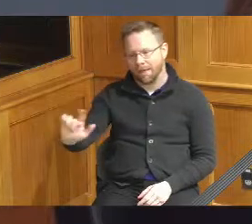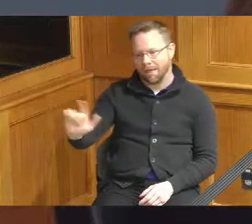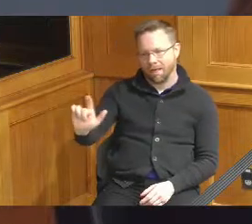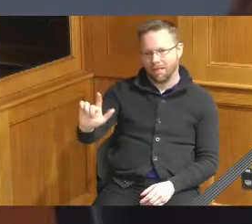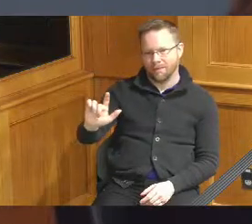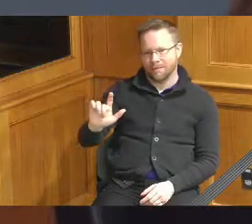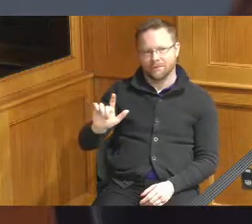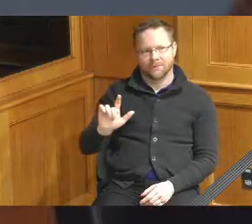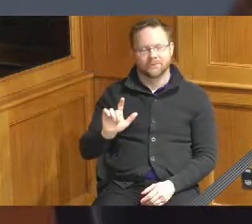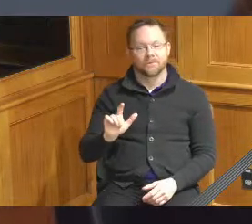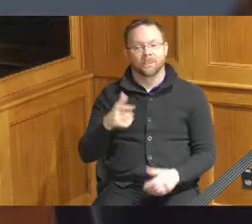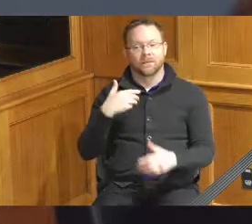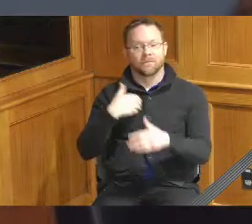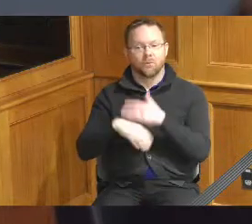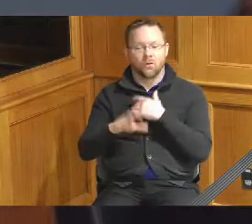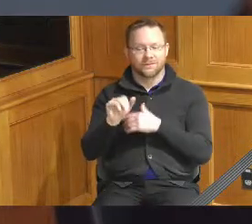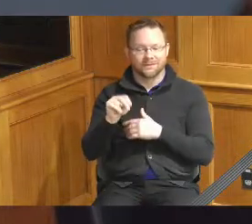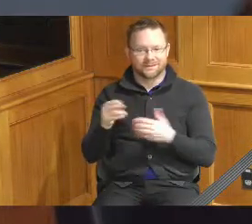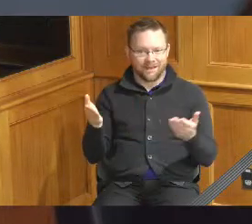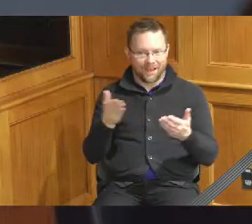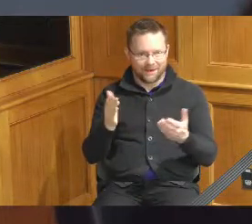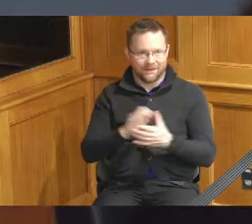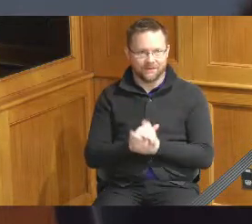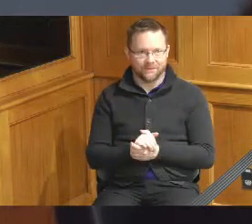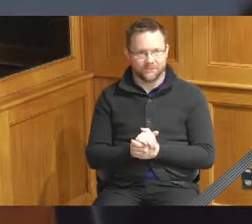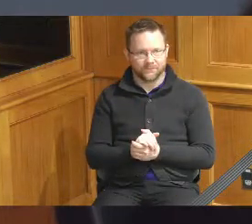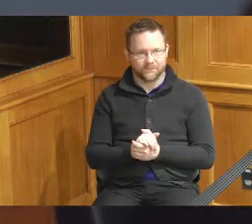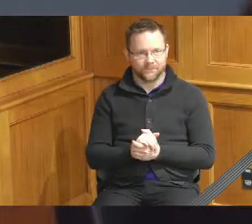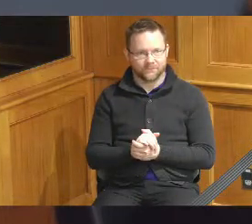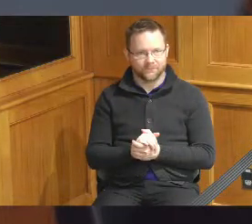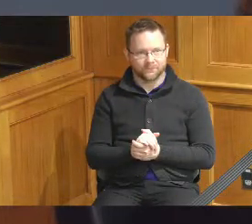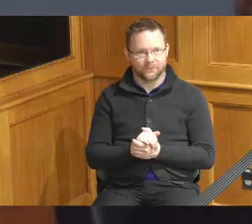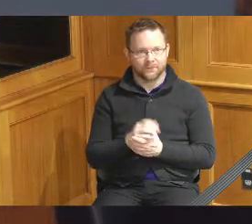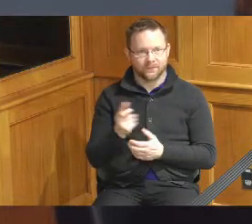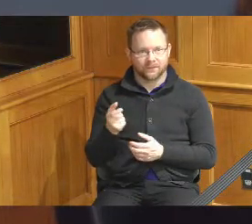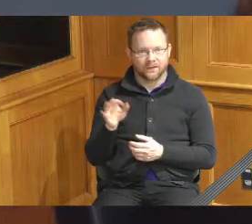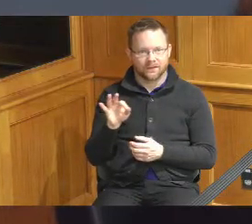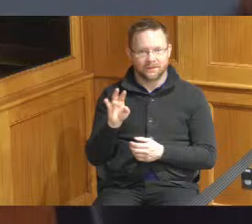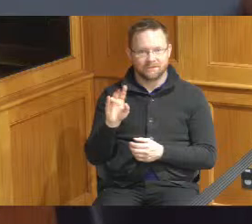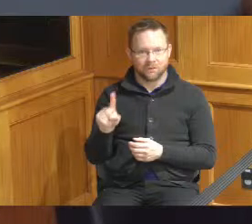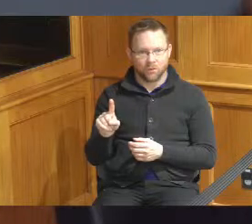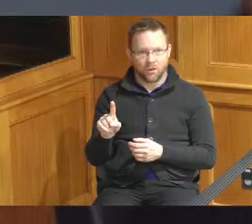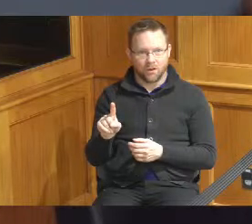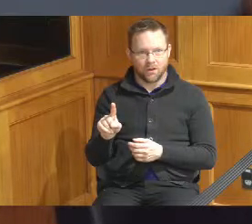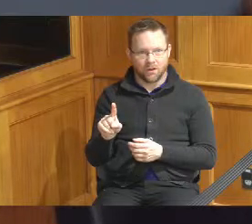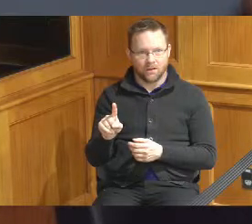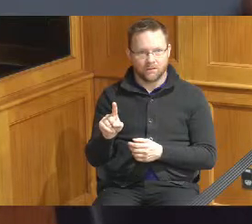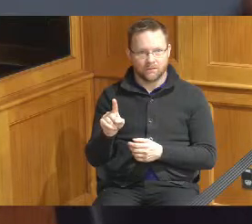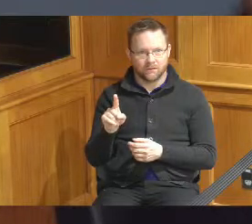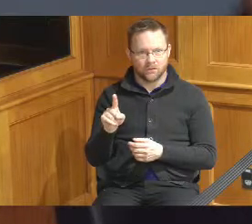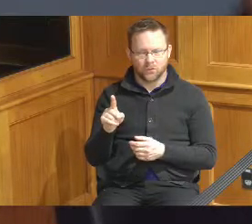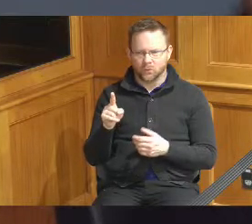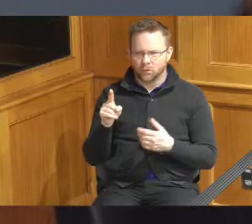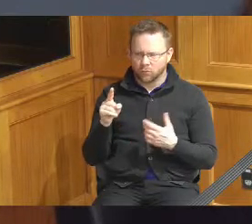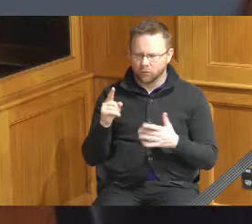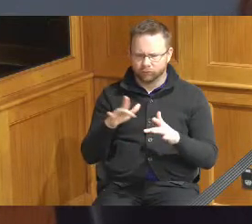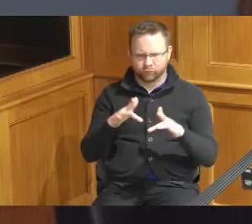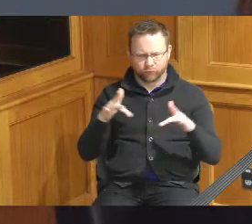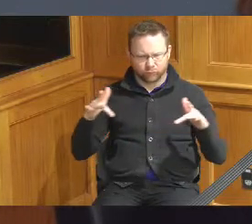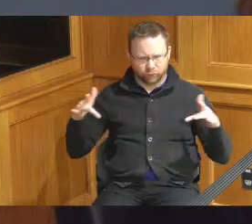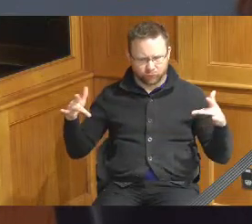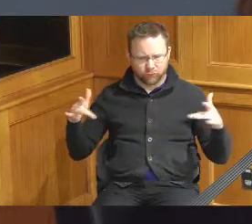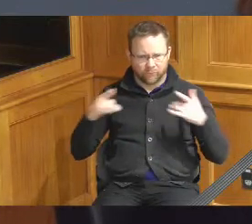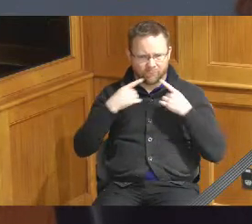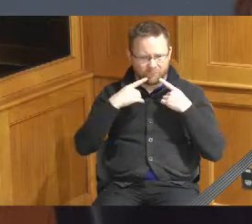Yeah, I'm looking. Was born in Cincinnati, Ohio in 1971 and has been a highly decorated rider since